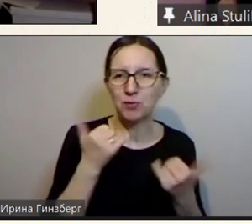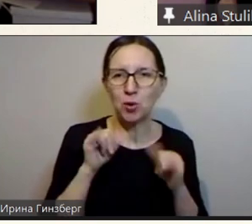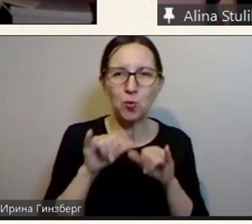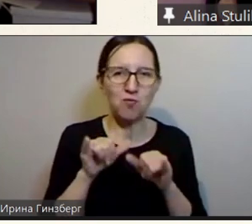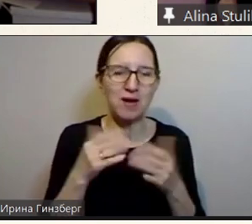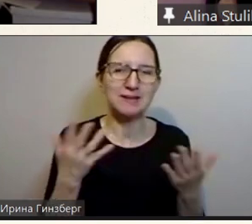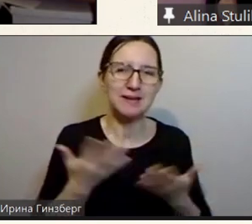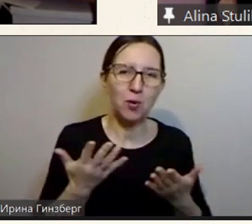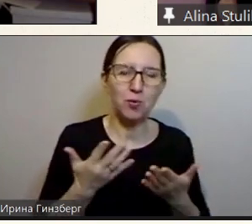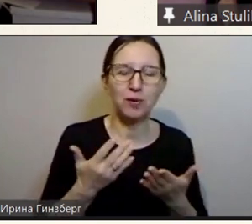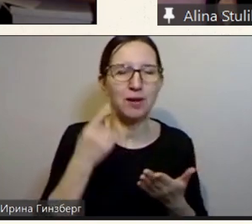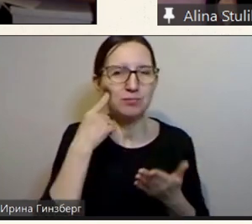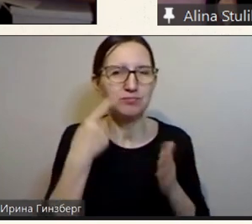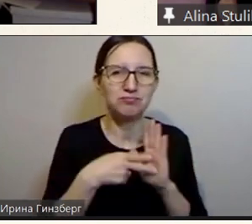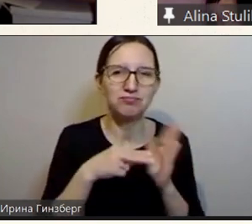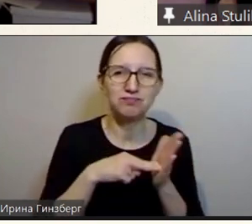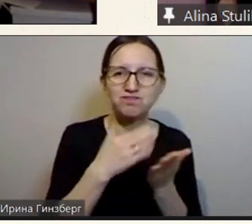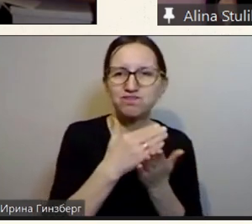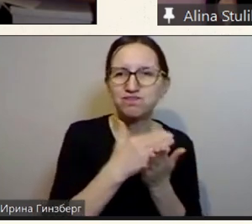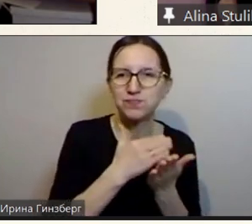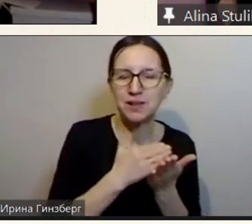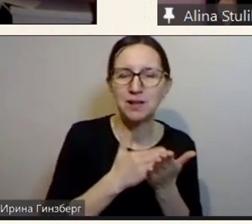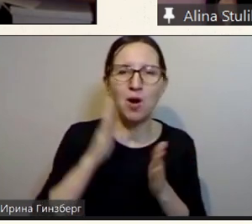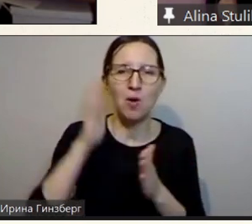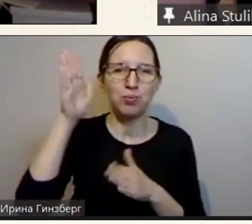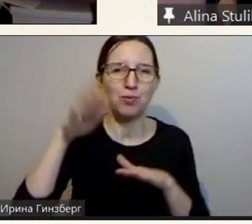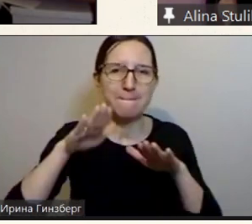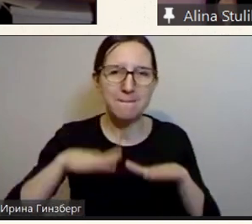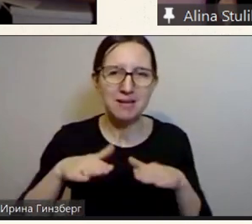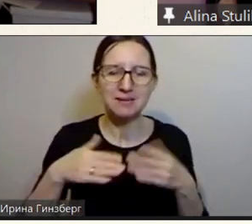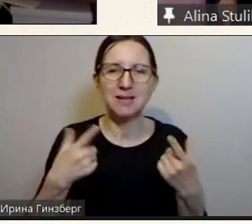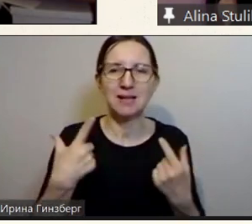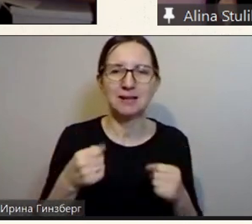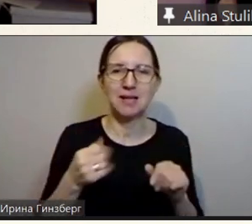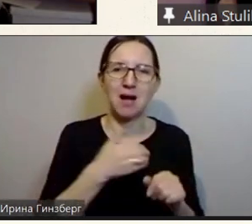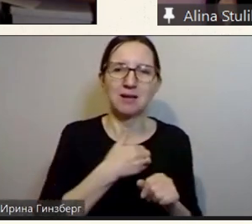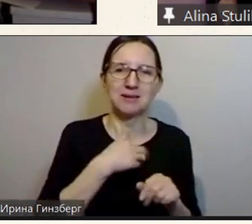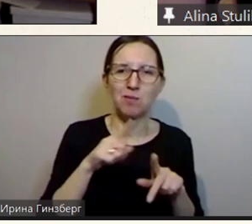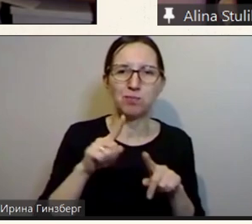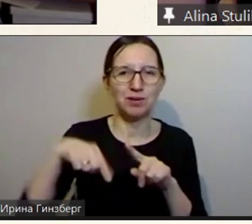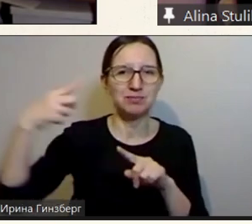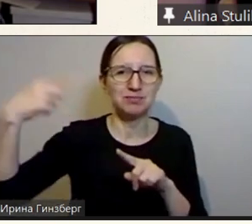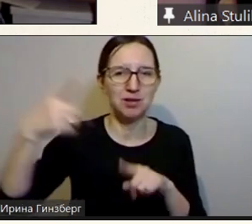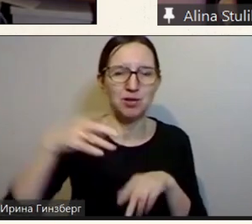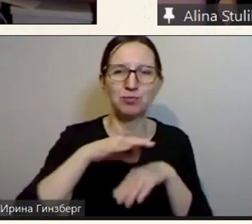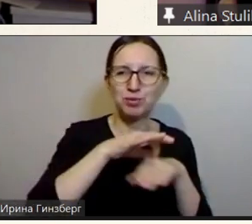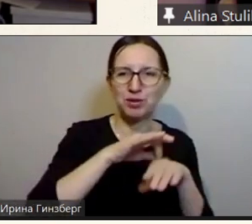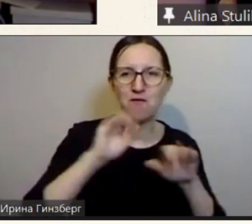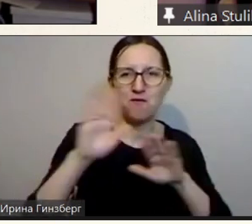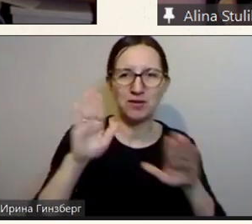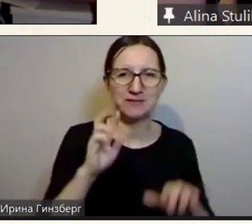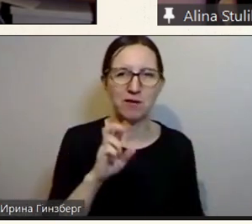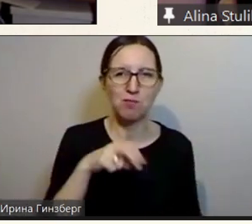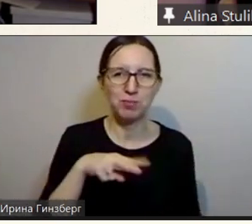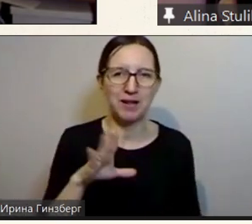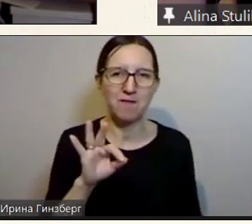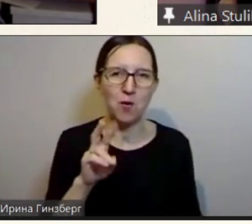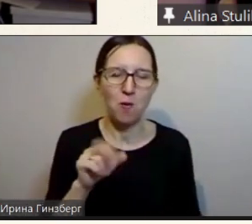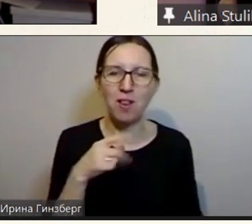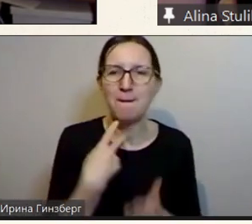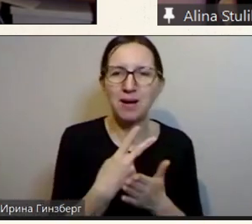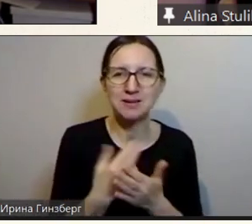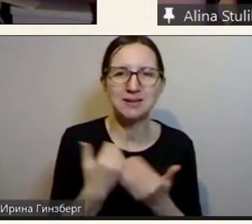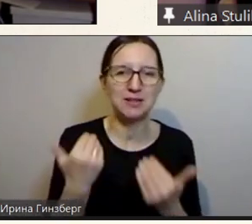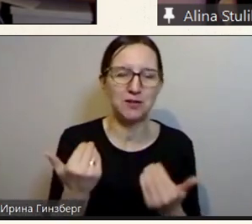interesting question, do you have any list of places or spaces where you'd